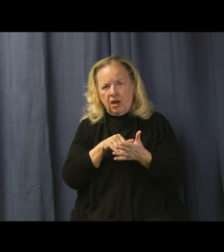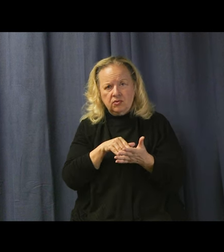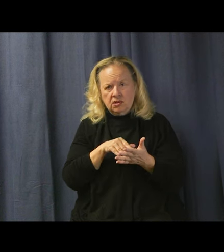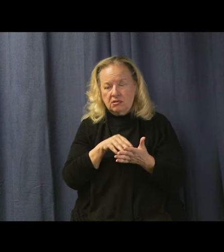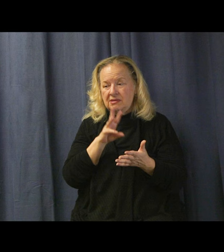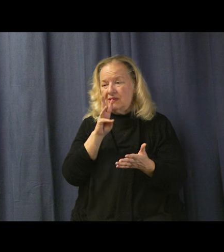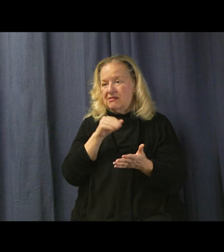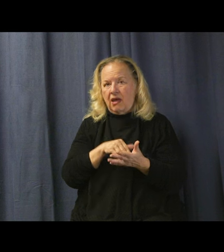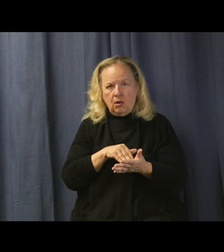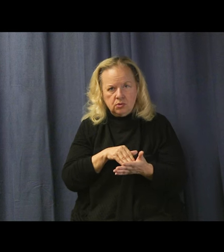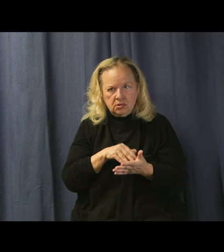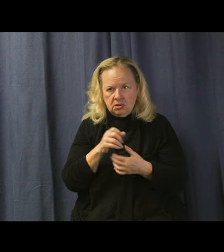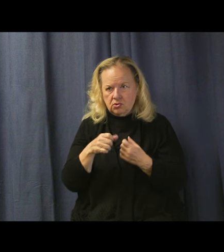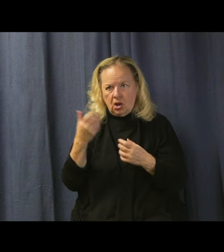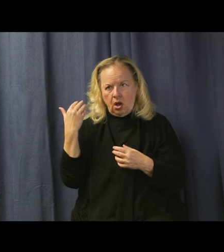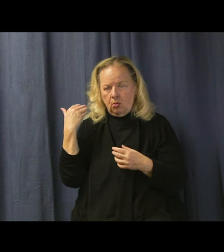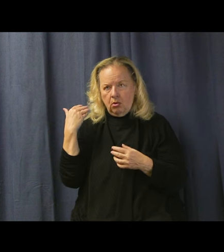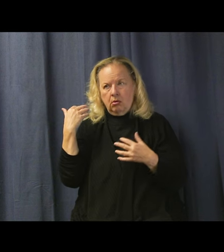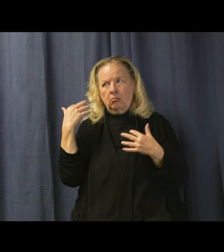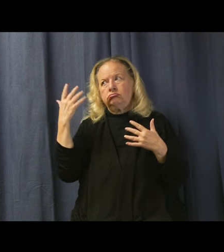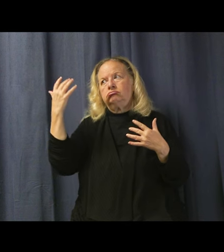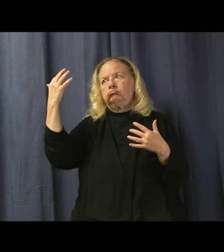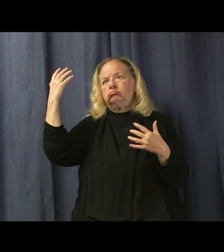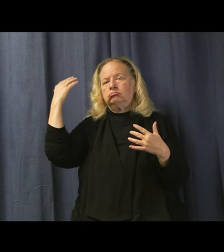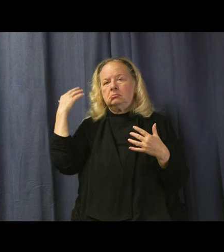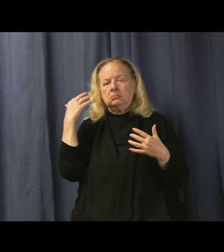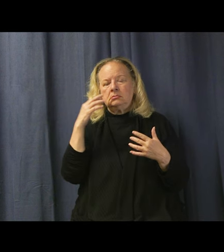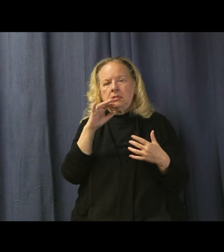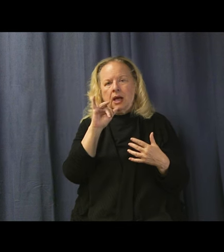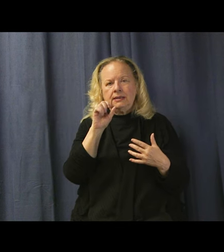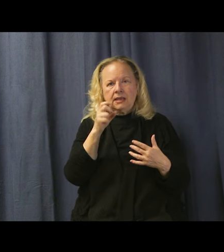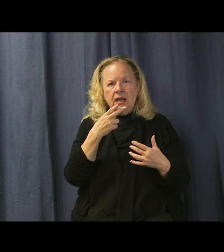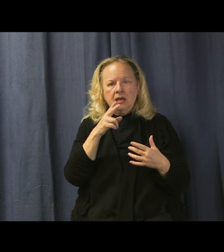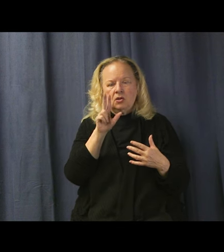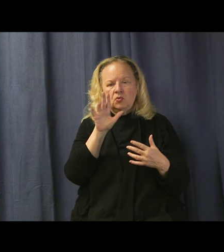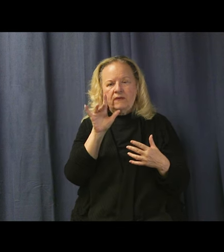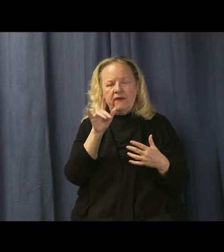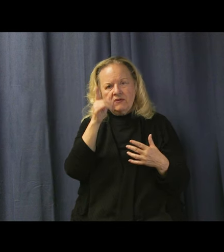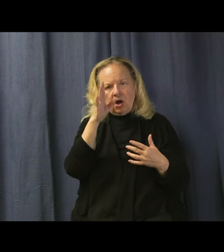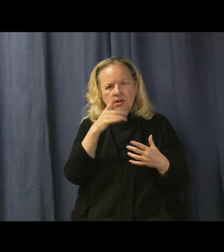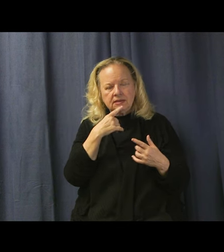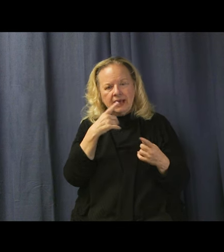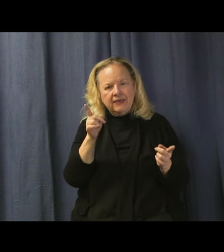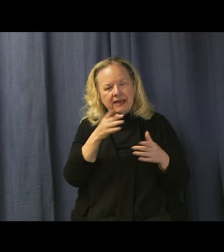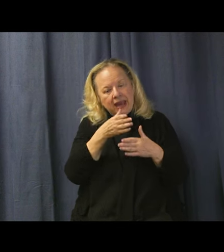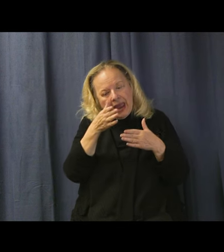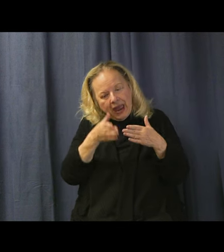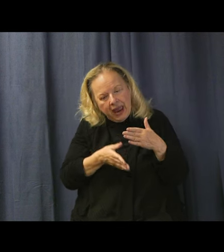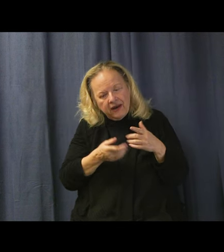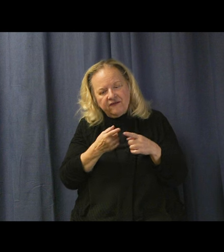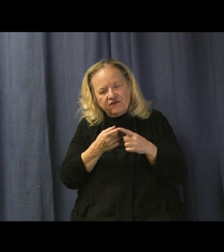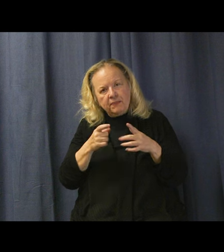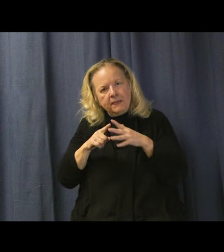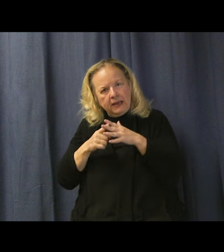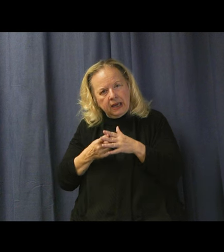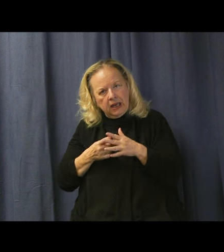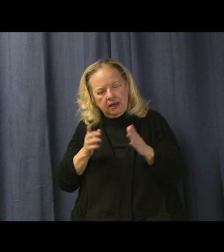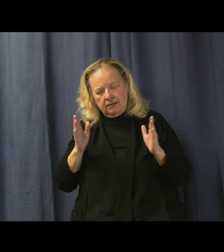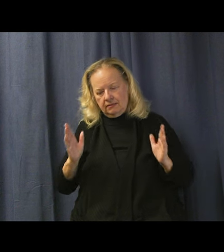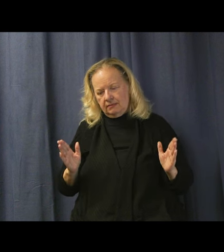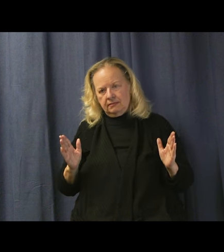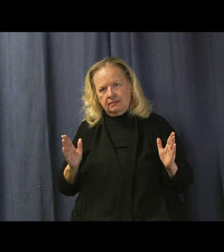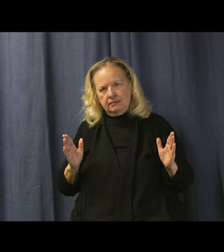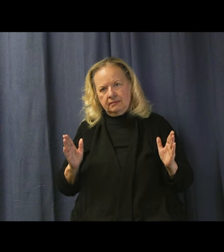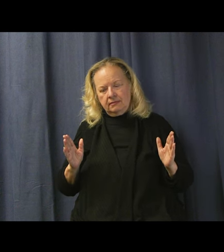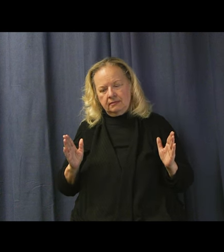6,000 years ago. And in Isaiah 25, God said he declared the end from the beginning. If he